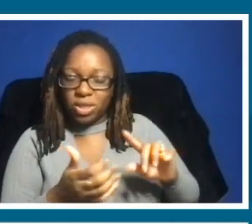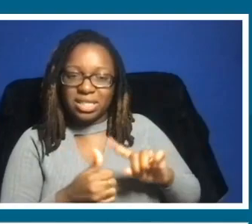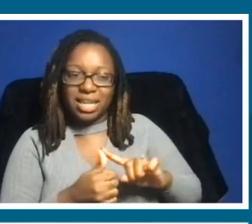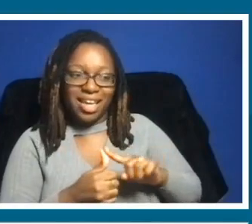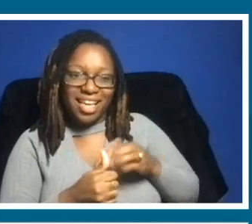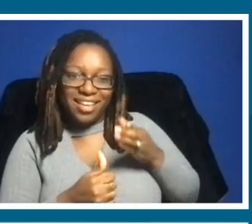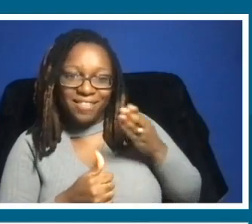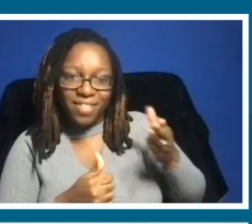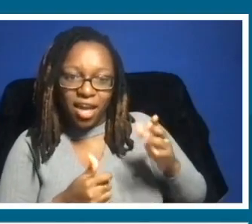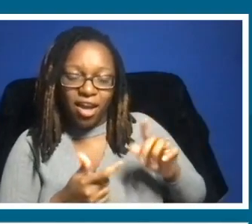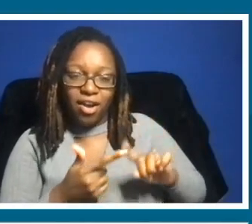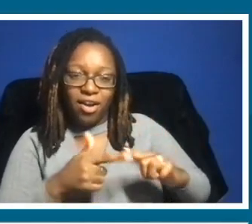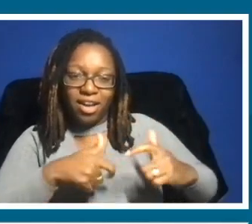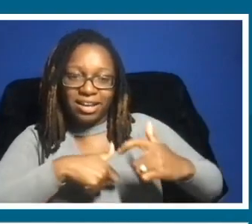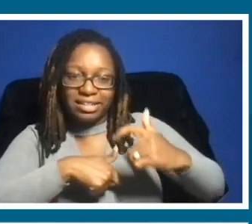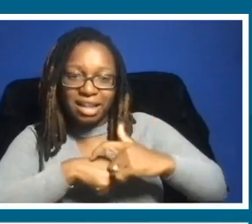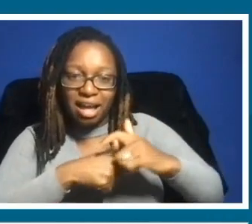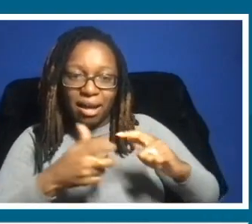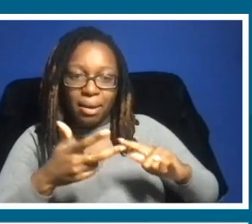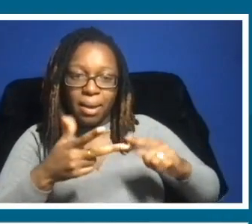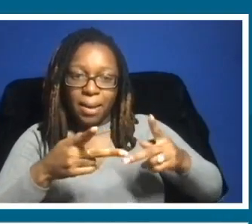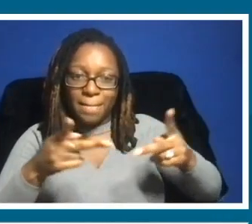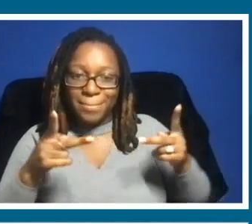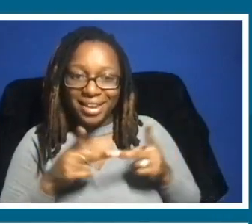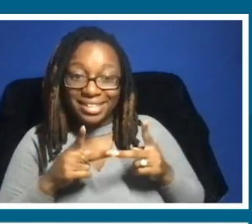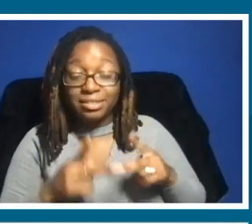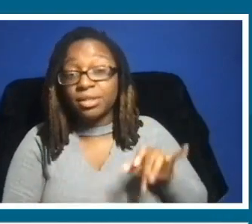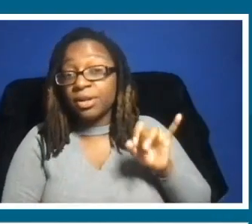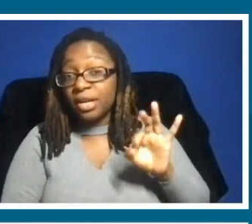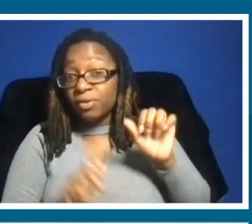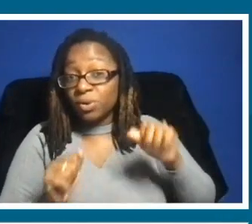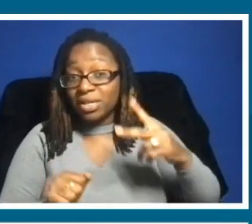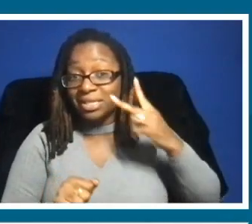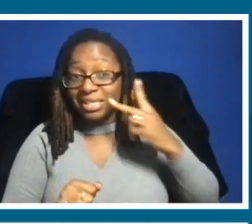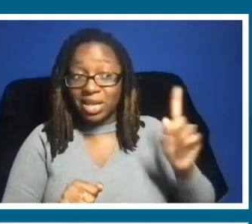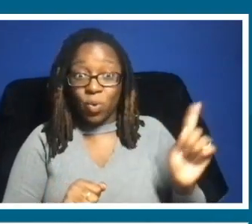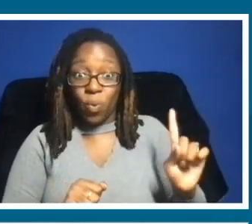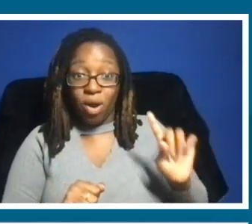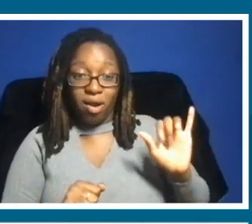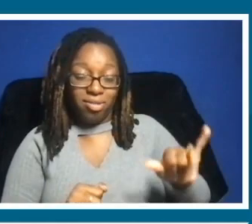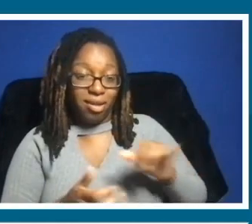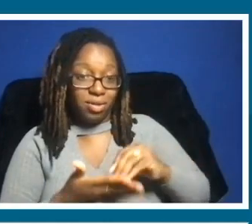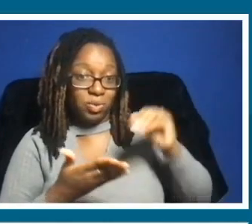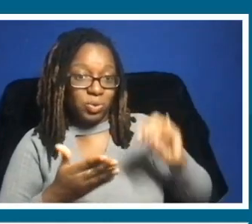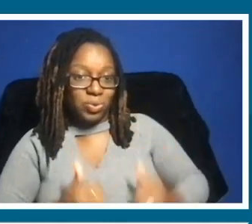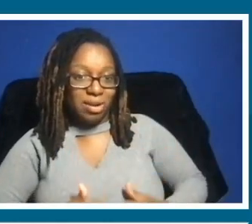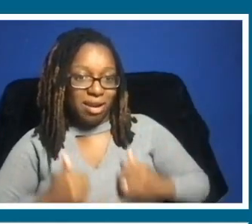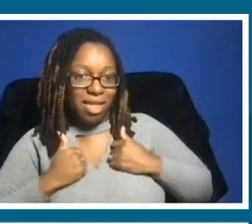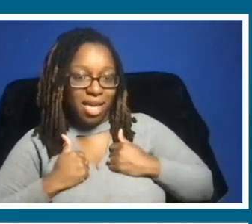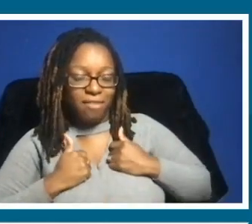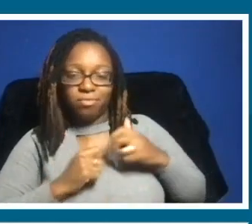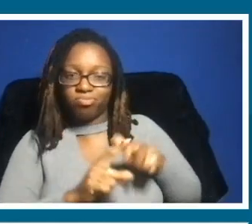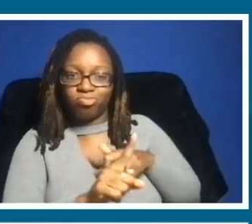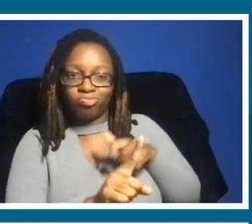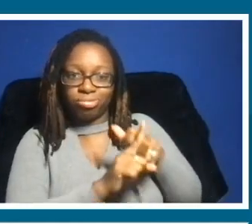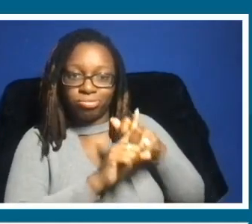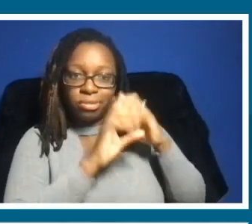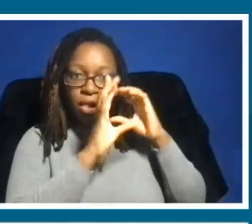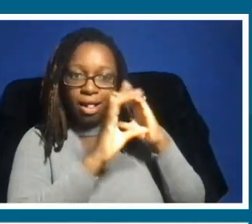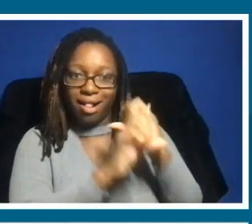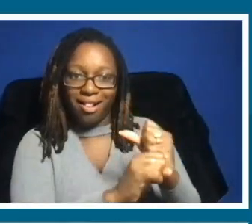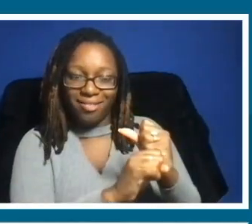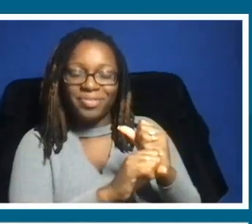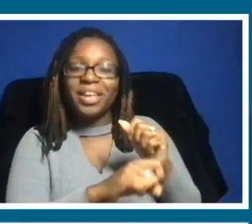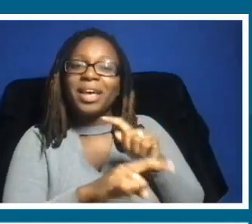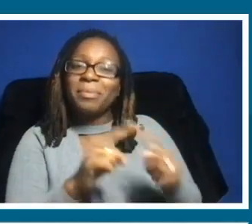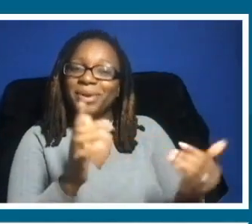make connection to where that student lives, you've got them. But we also use the Smithsonian. Like I said, using objects